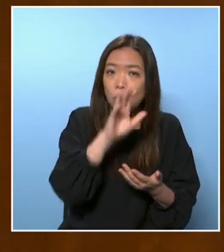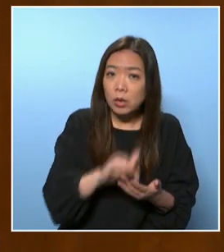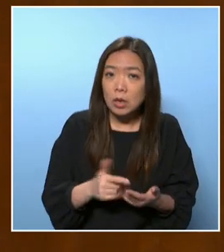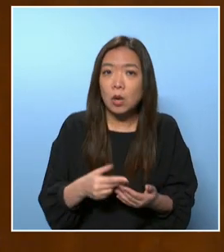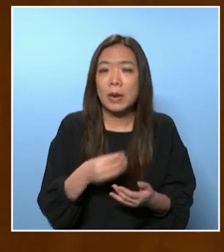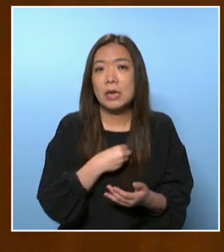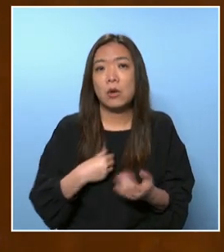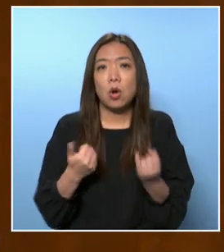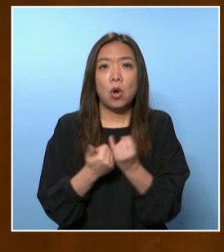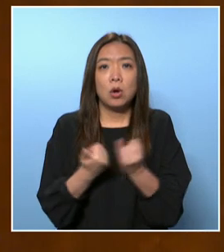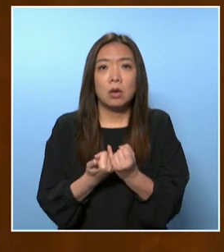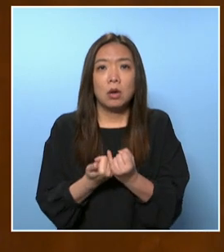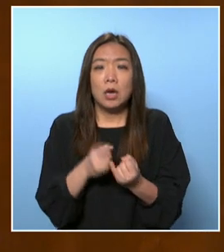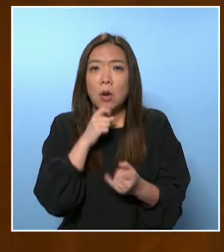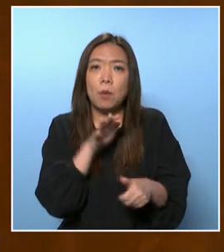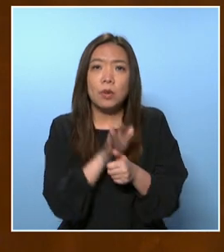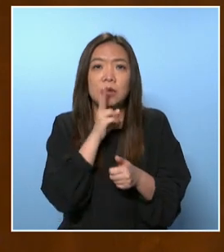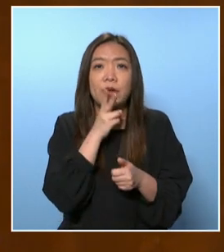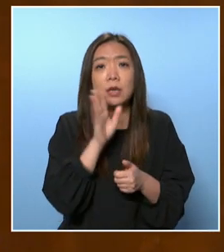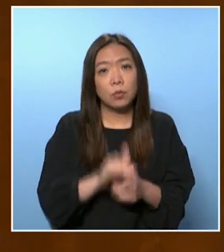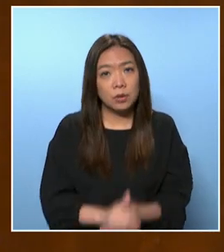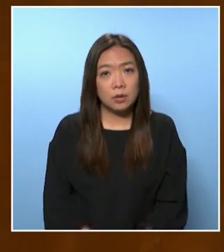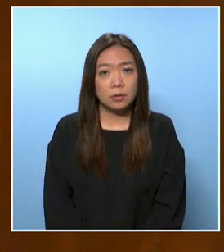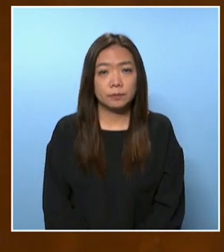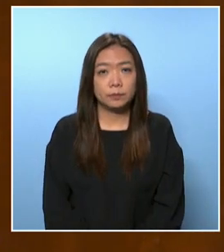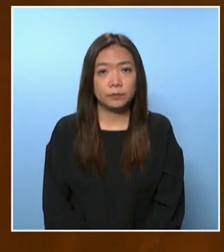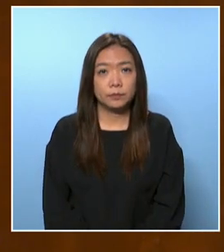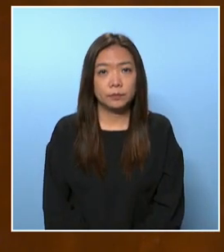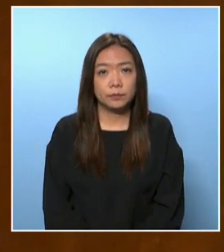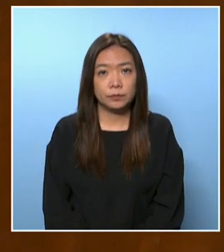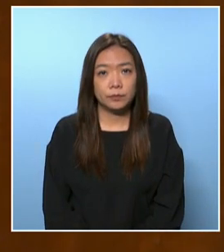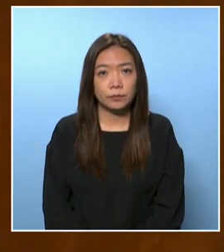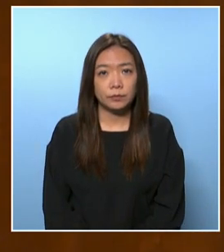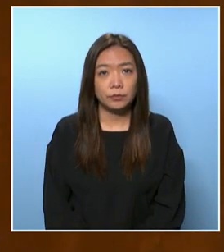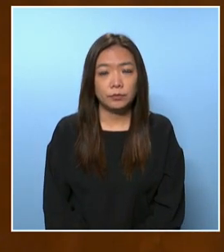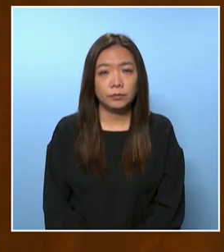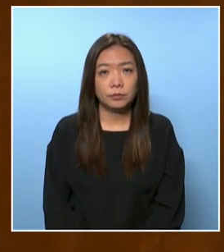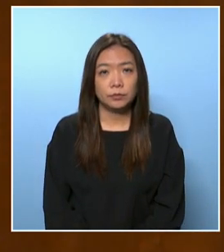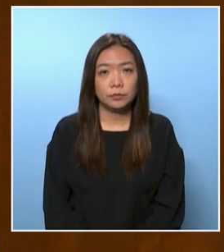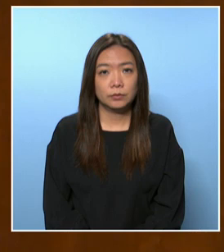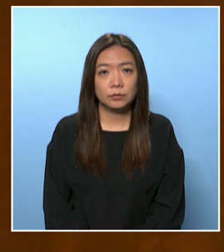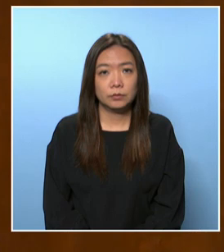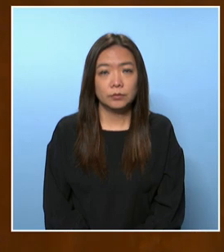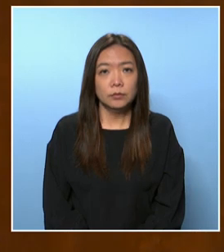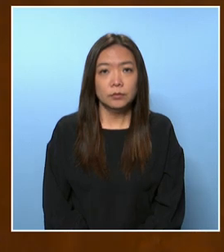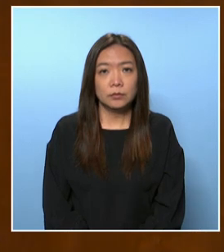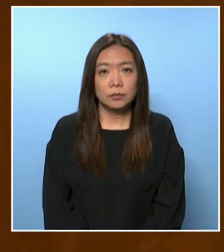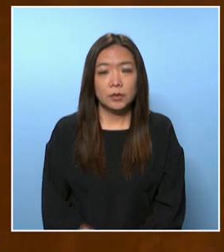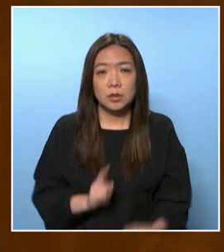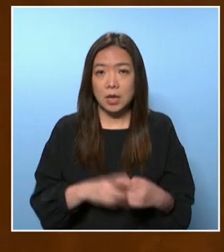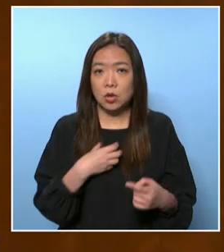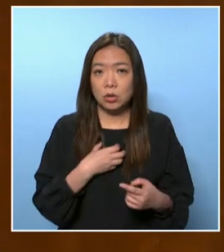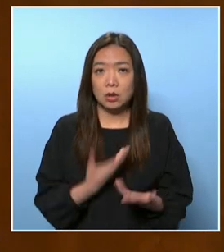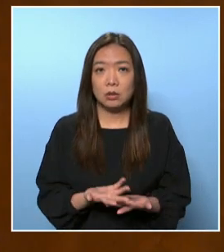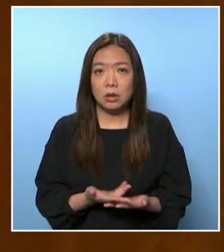anesthetics, and we can also have the medical students who can become the